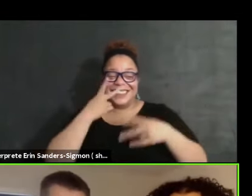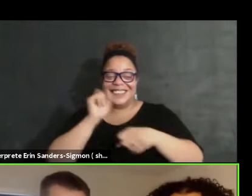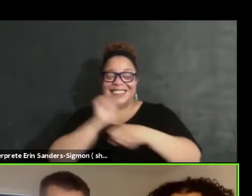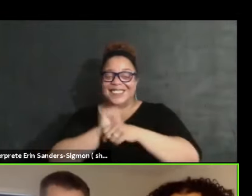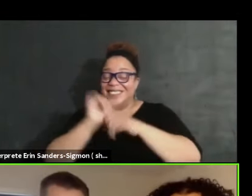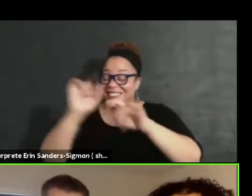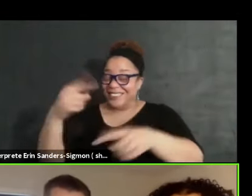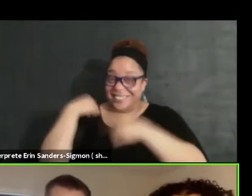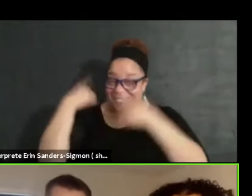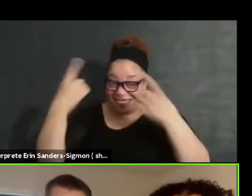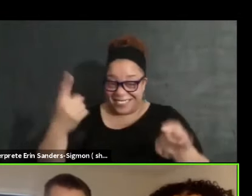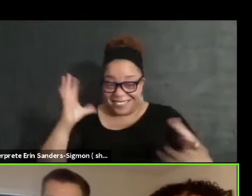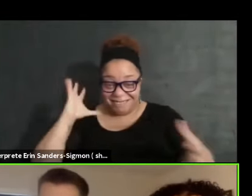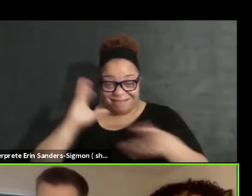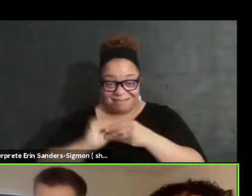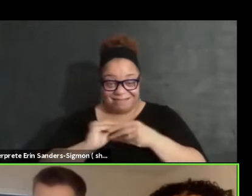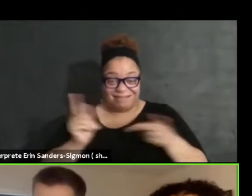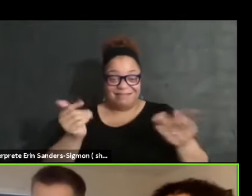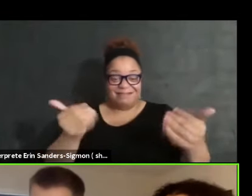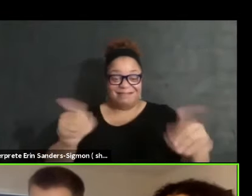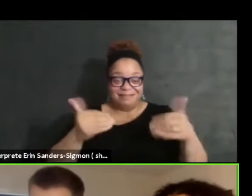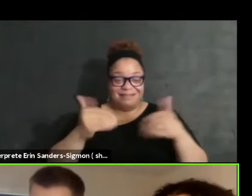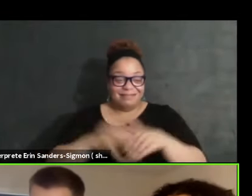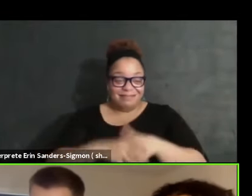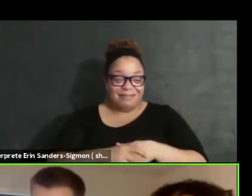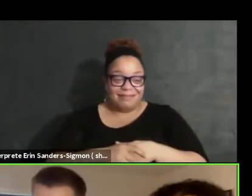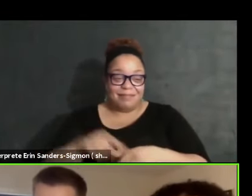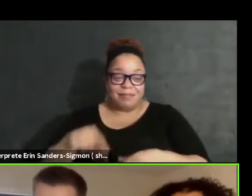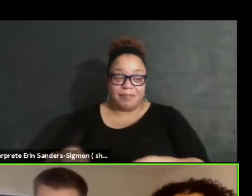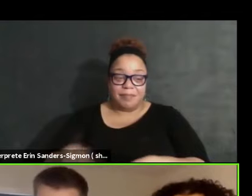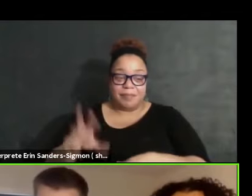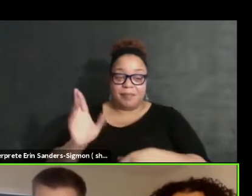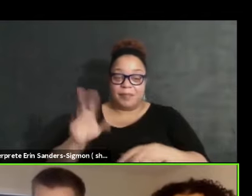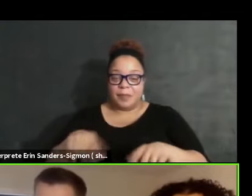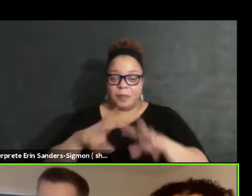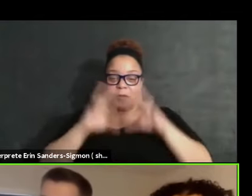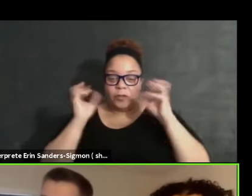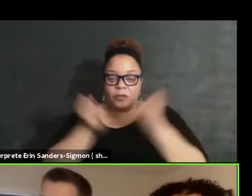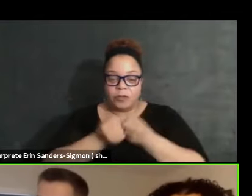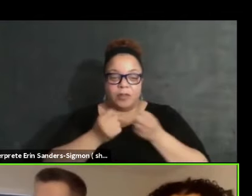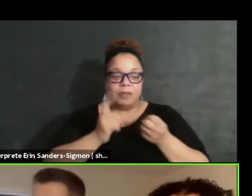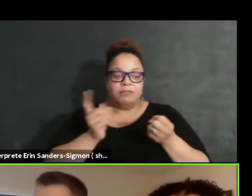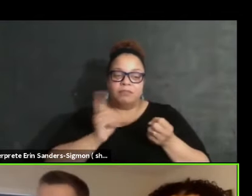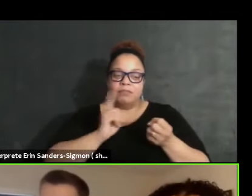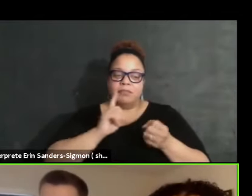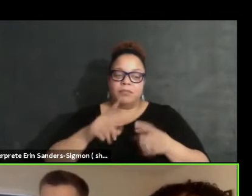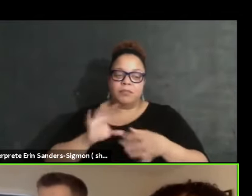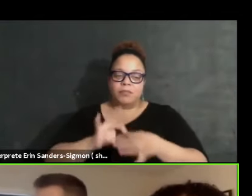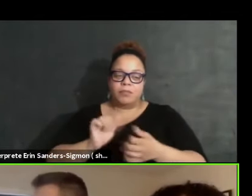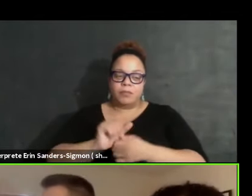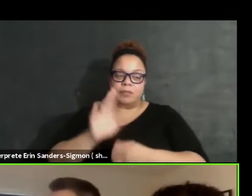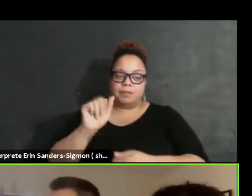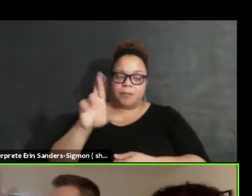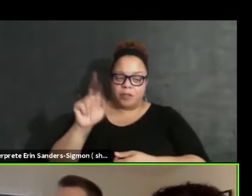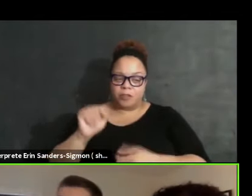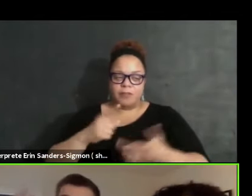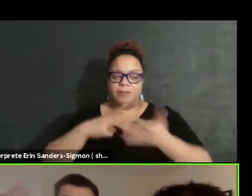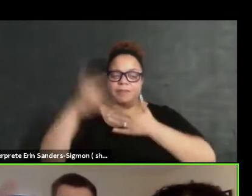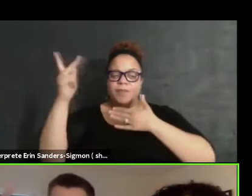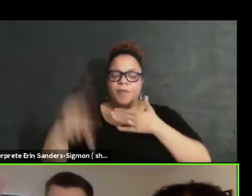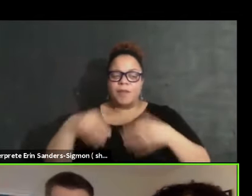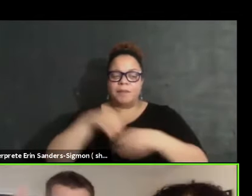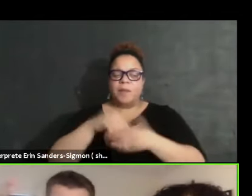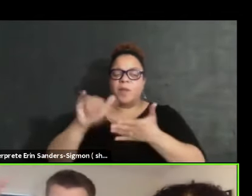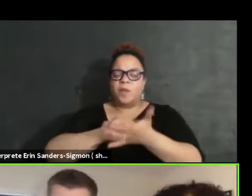y'all come to the Bars Workshop at some point. We run this program called Bars at the Public Theater in New York. We're going to keep doing that. And we're investigating like